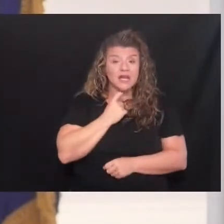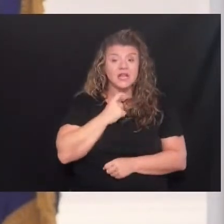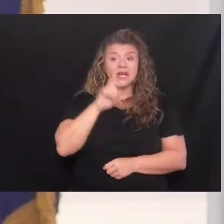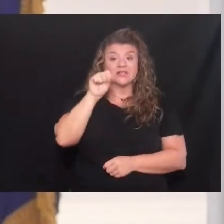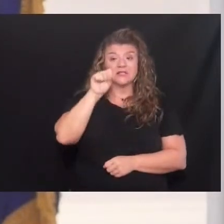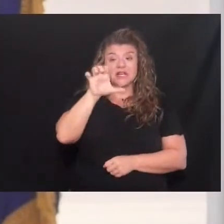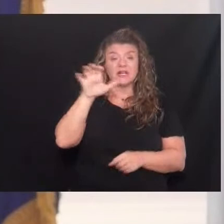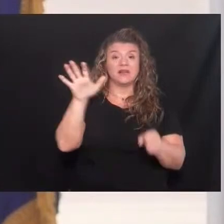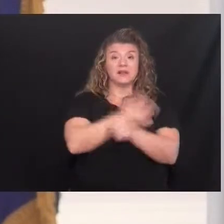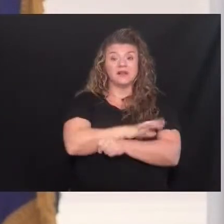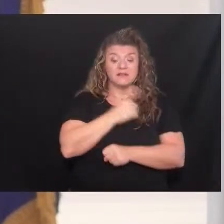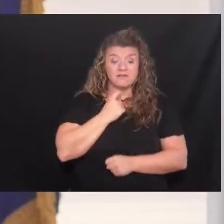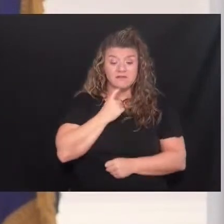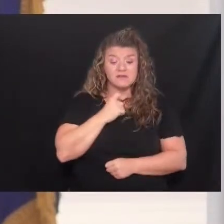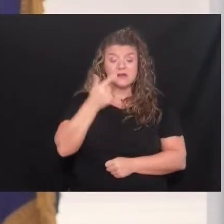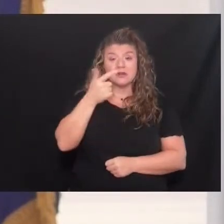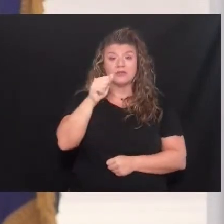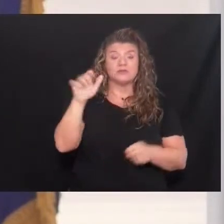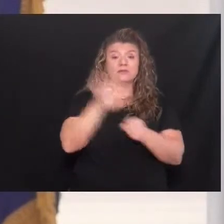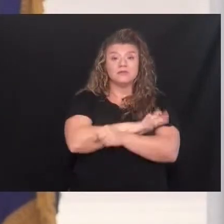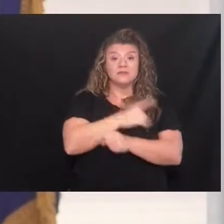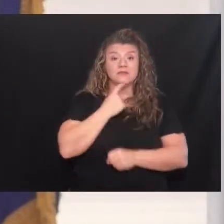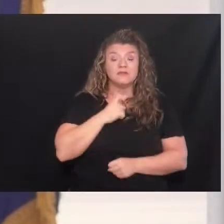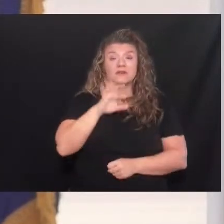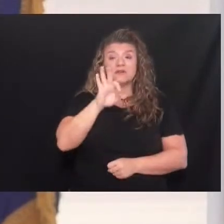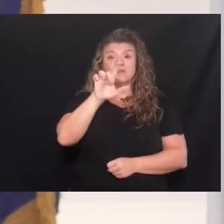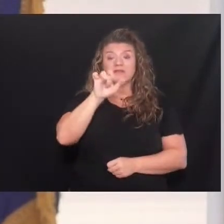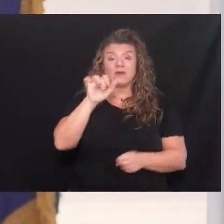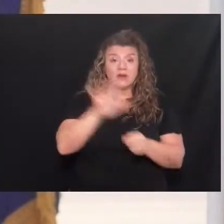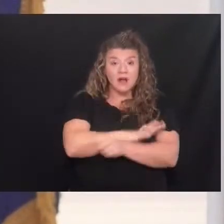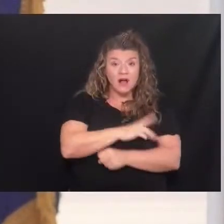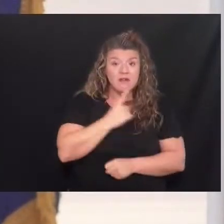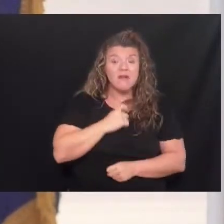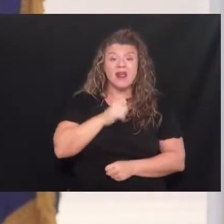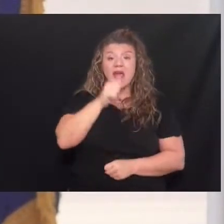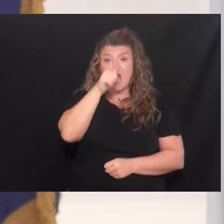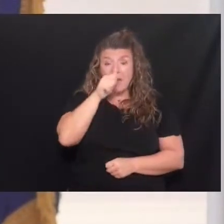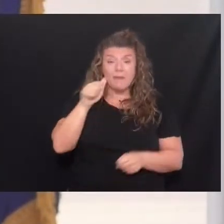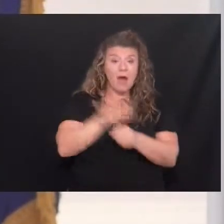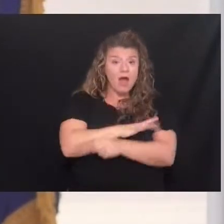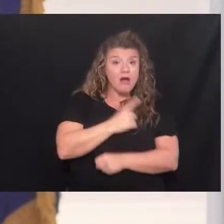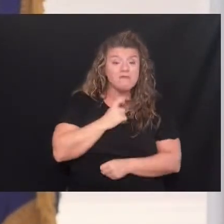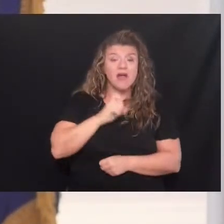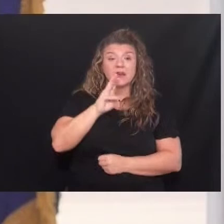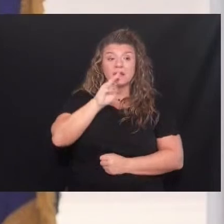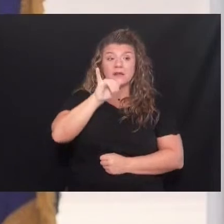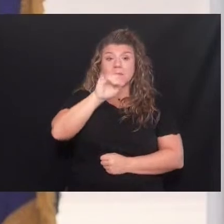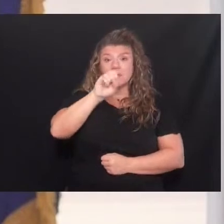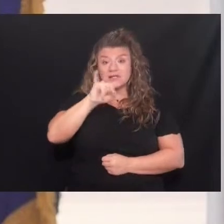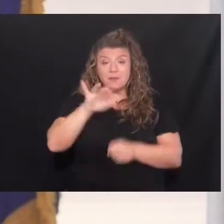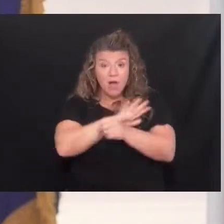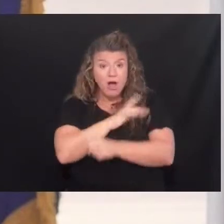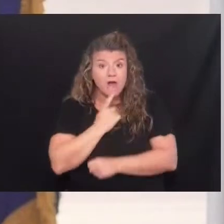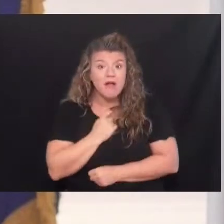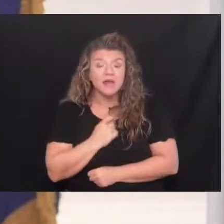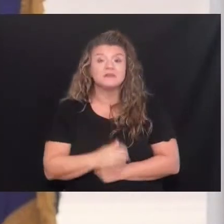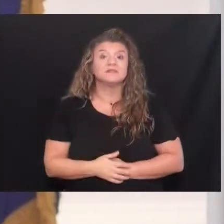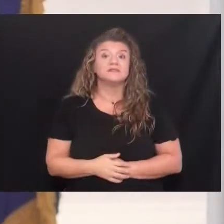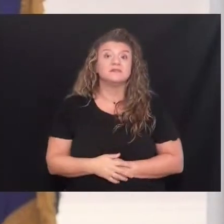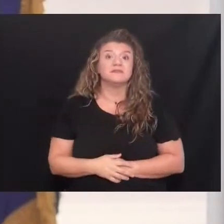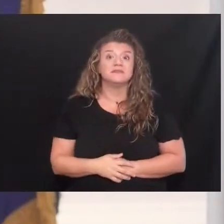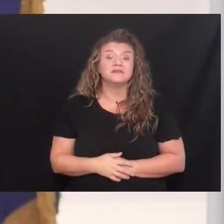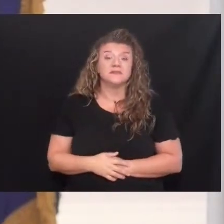South Carolina, all red. Georgia, all red. Florida, all red. Alabama, all red. Mississippi, all red.